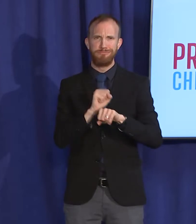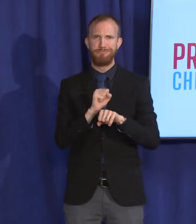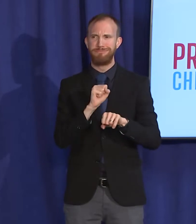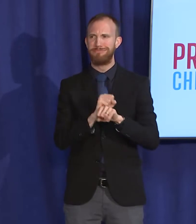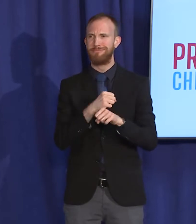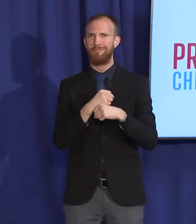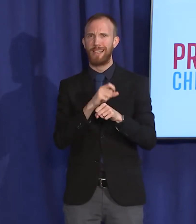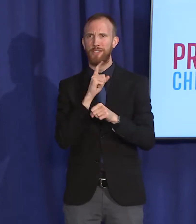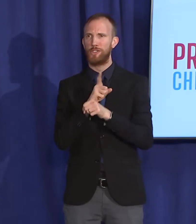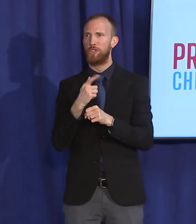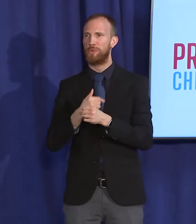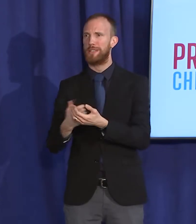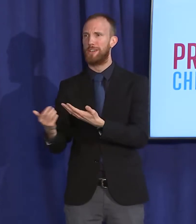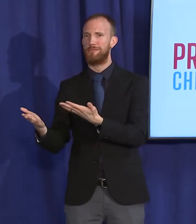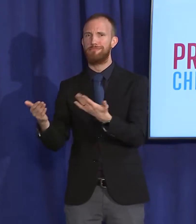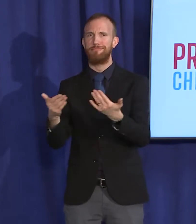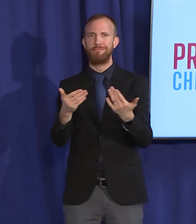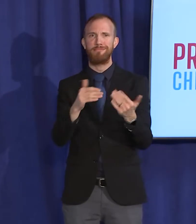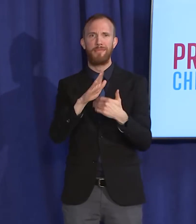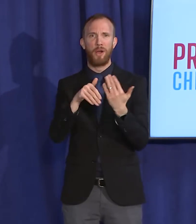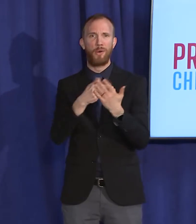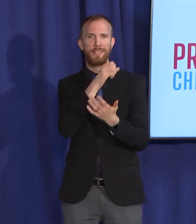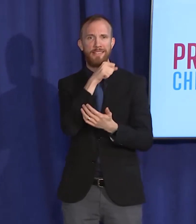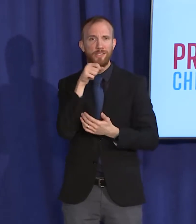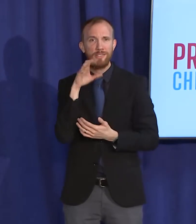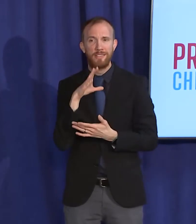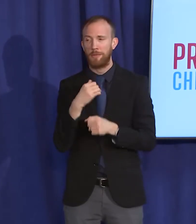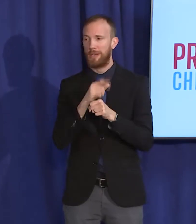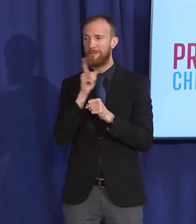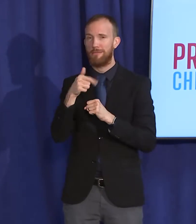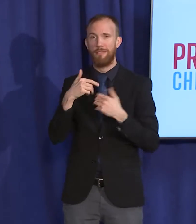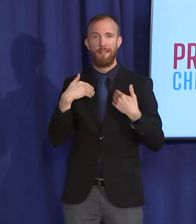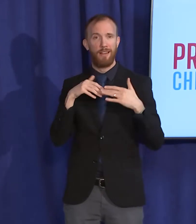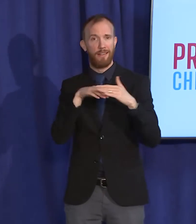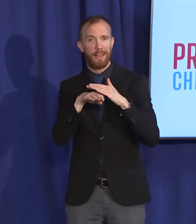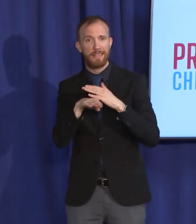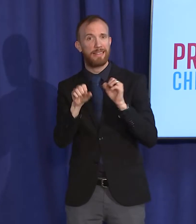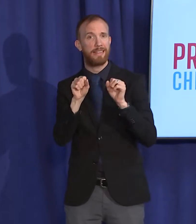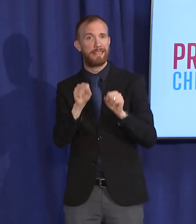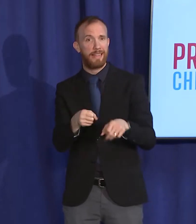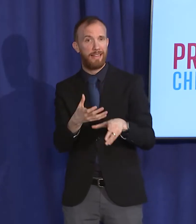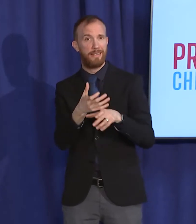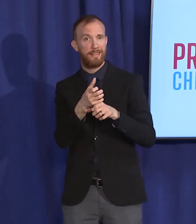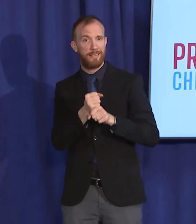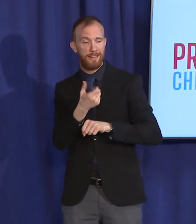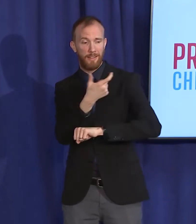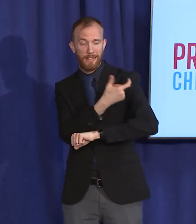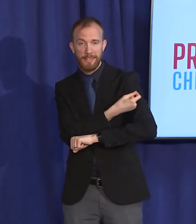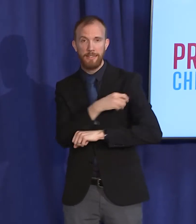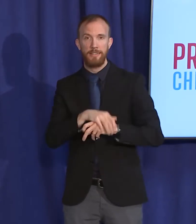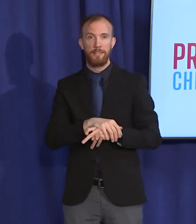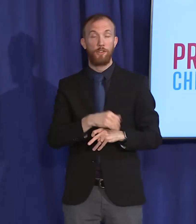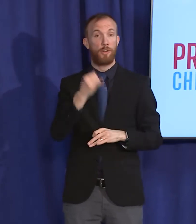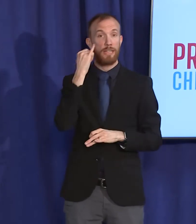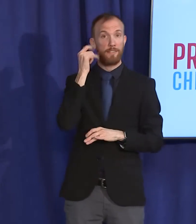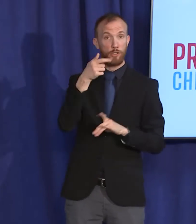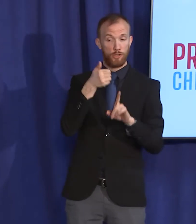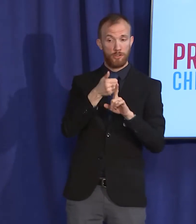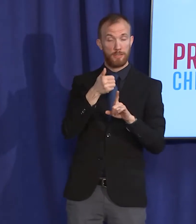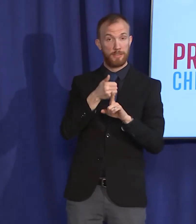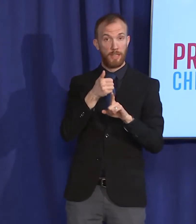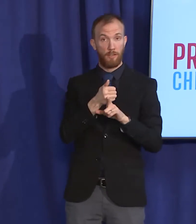of our seniors as possible have access to the vaccine. So if you are eligible under the earlier